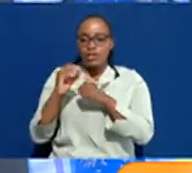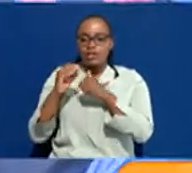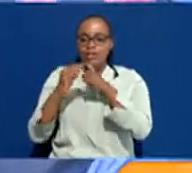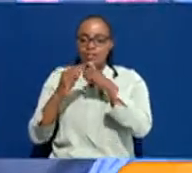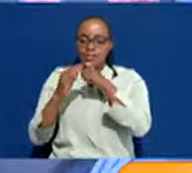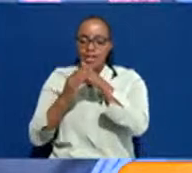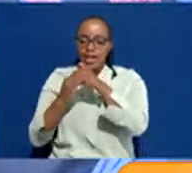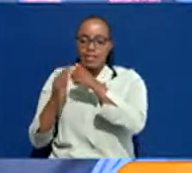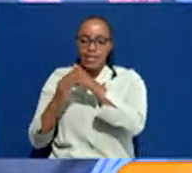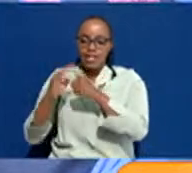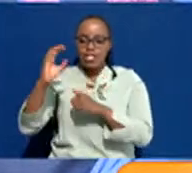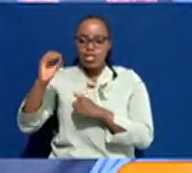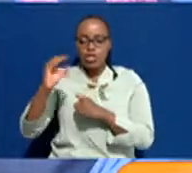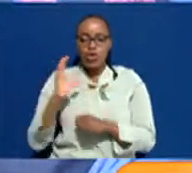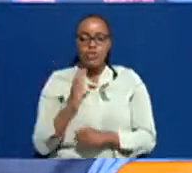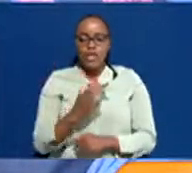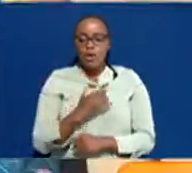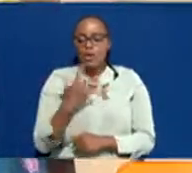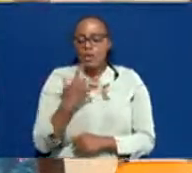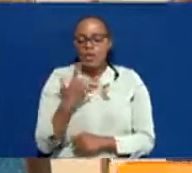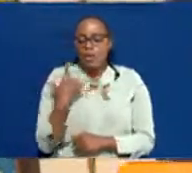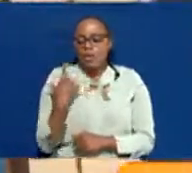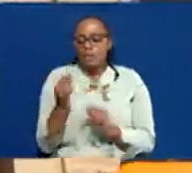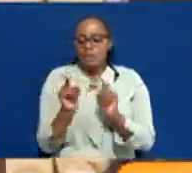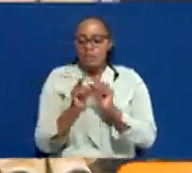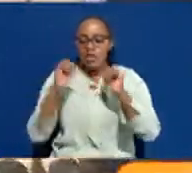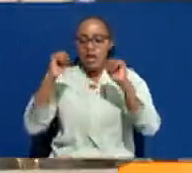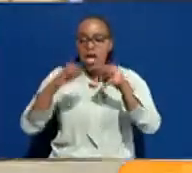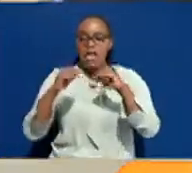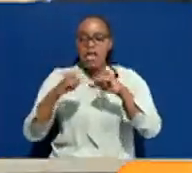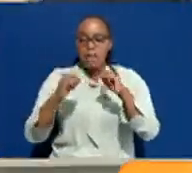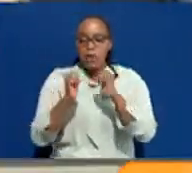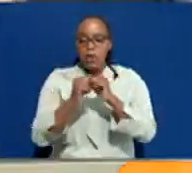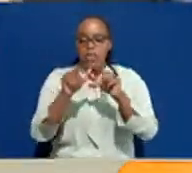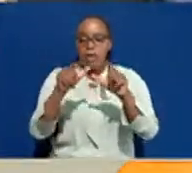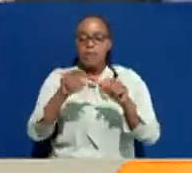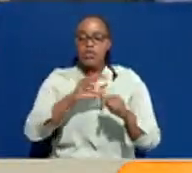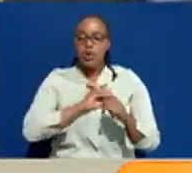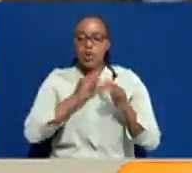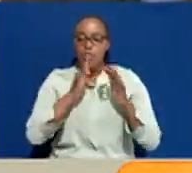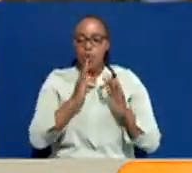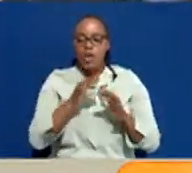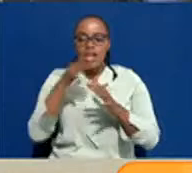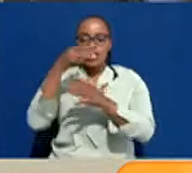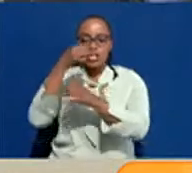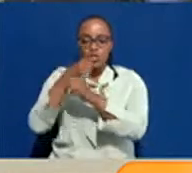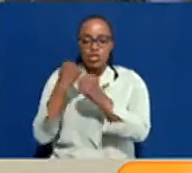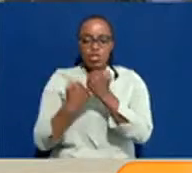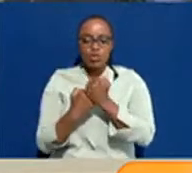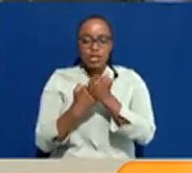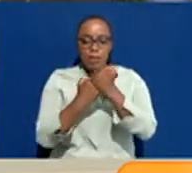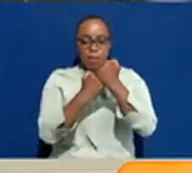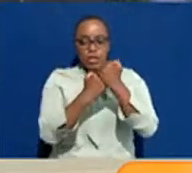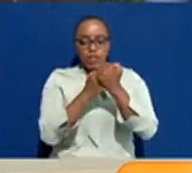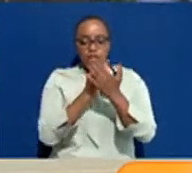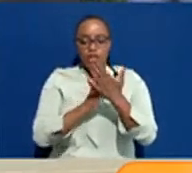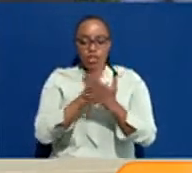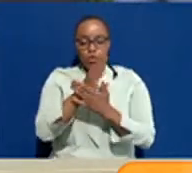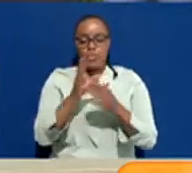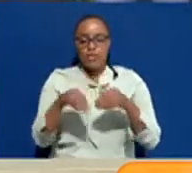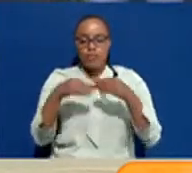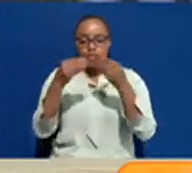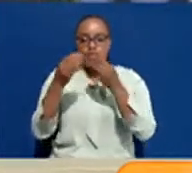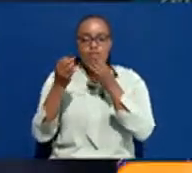880-990. The committee has in the meantime entered an agreement with the Media Owners Association to support through dissemination